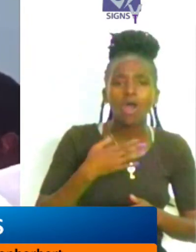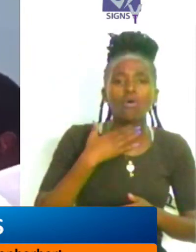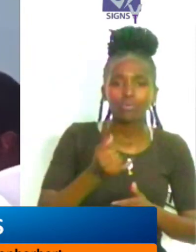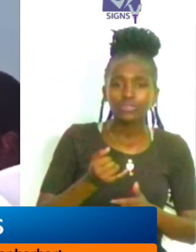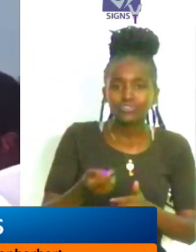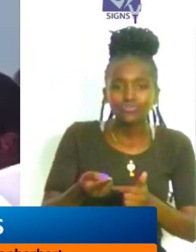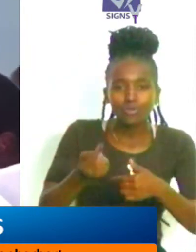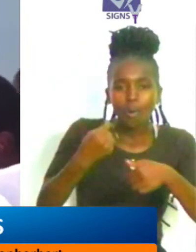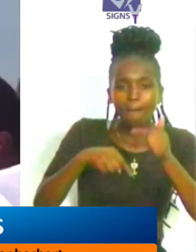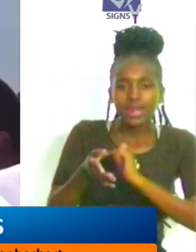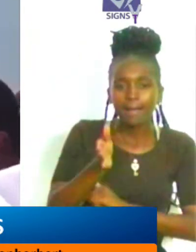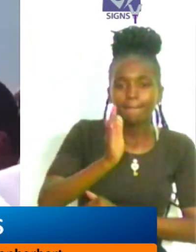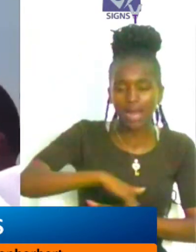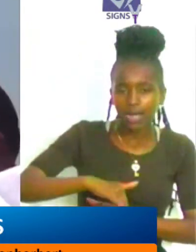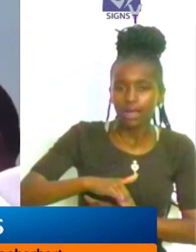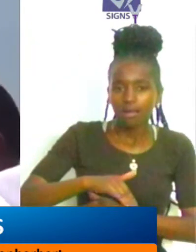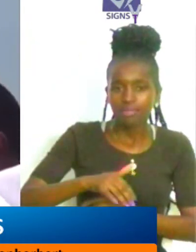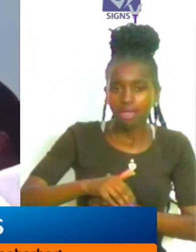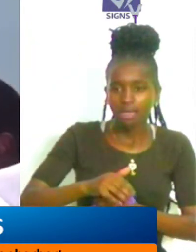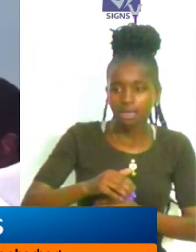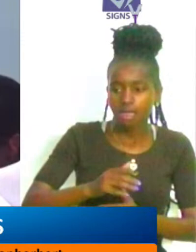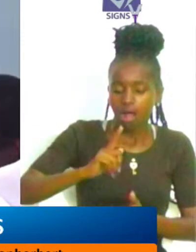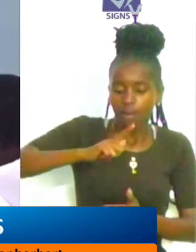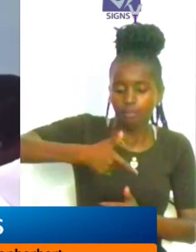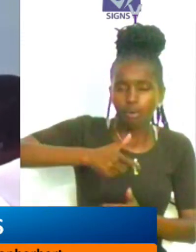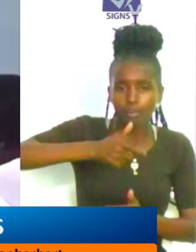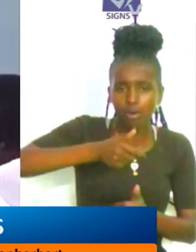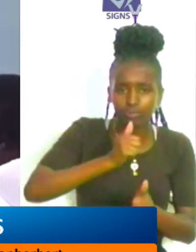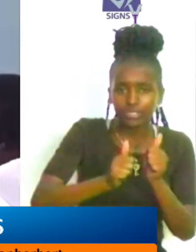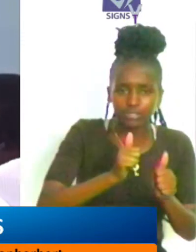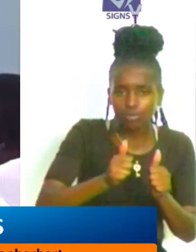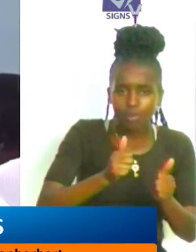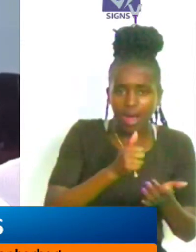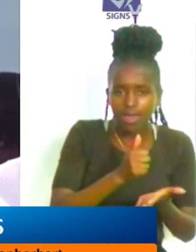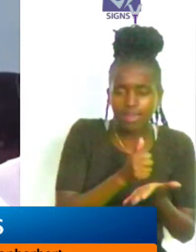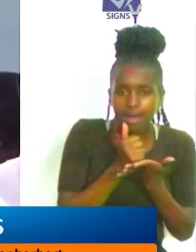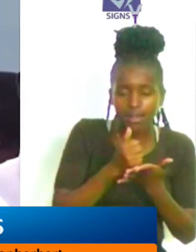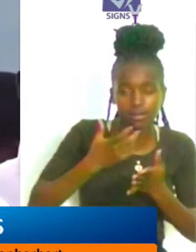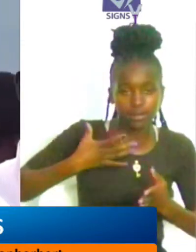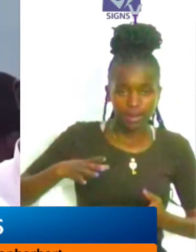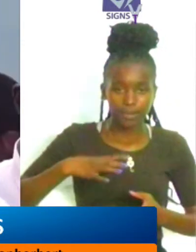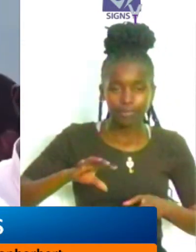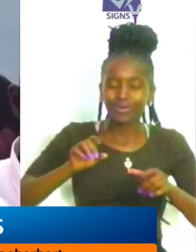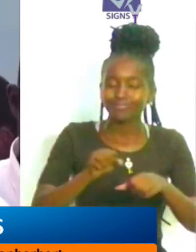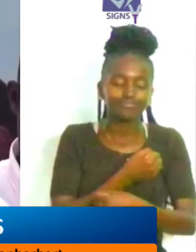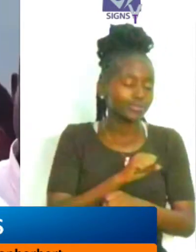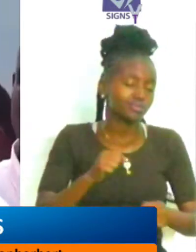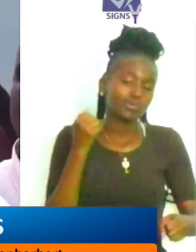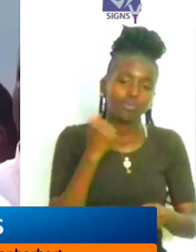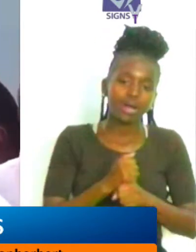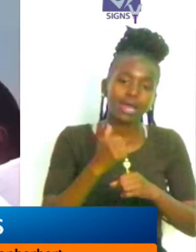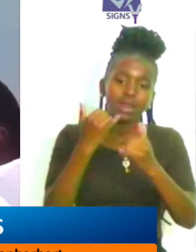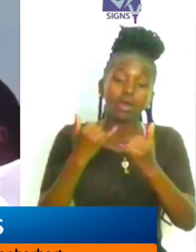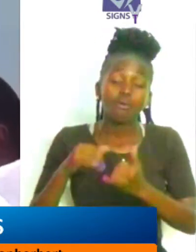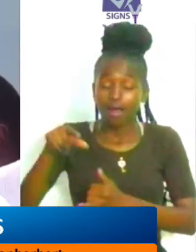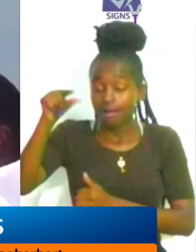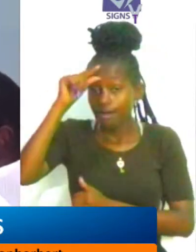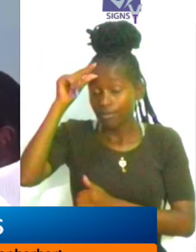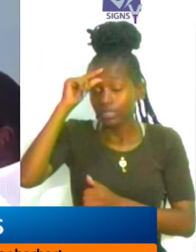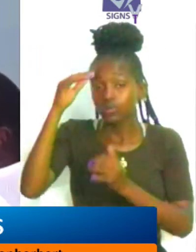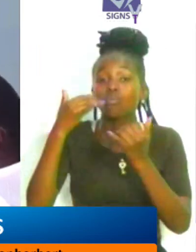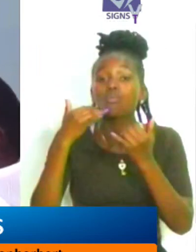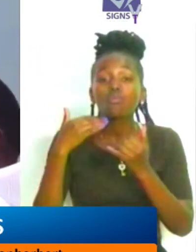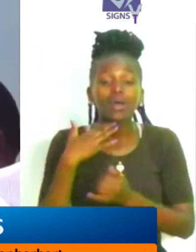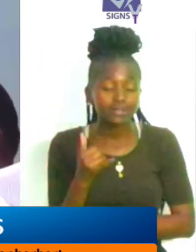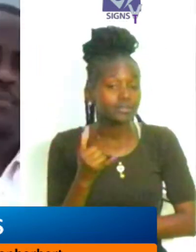subsidizing consumption. It cannot work. The government will subsidize production